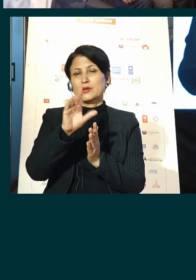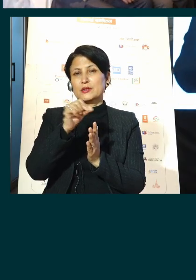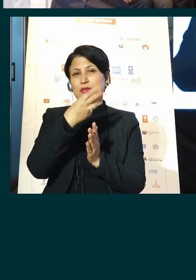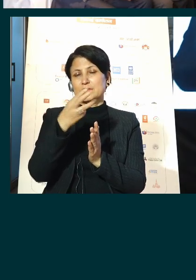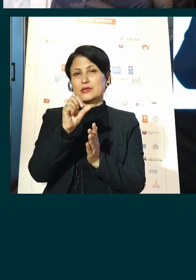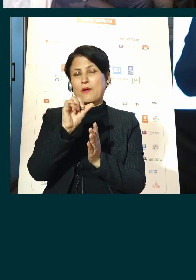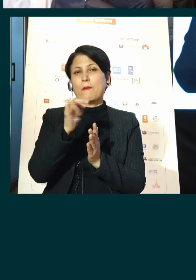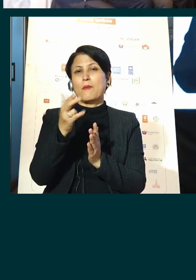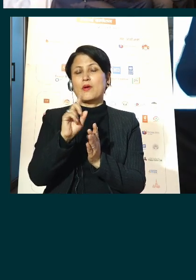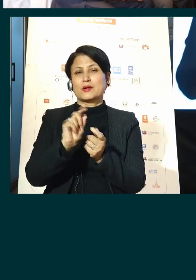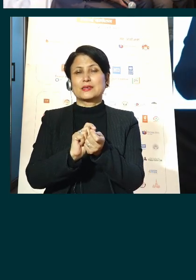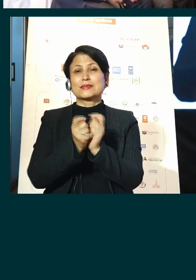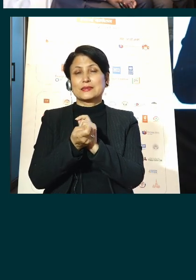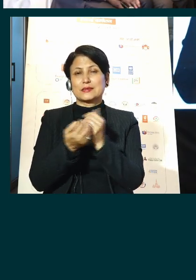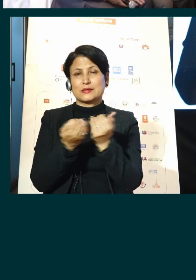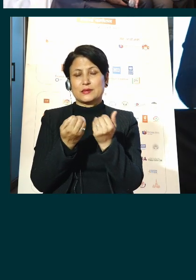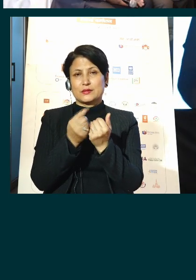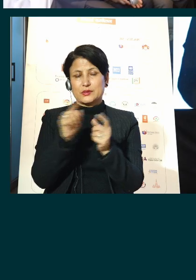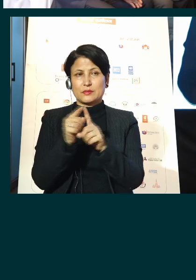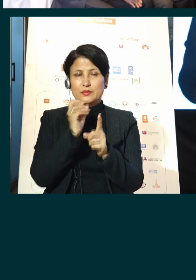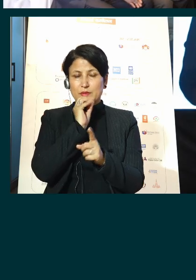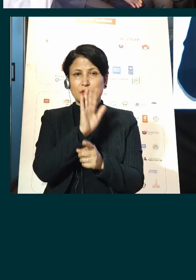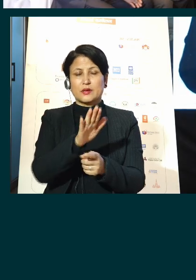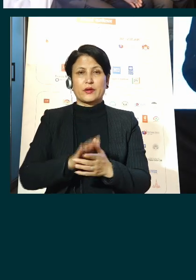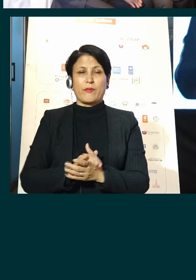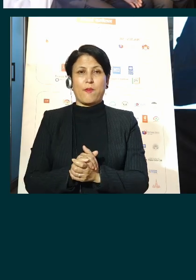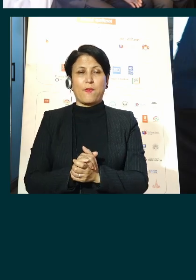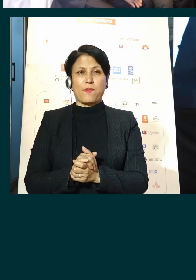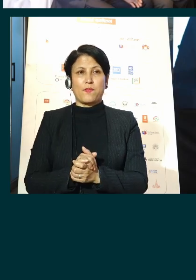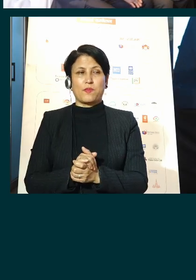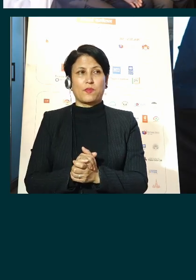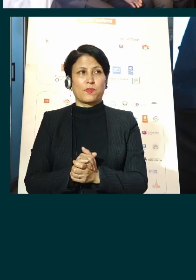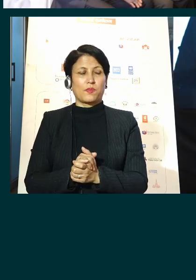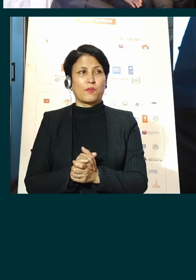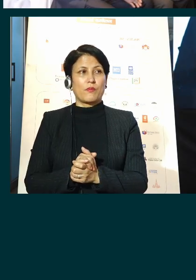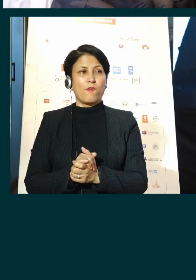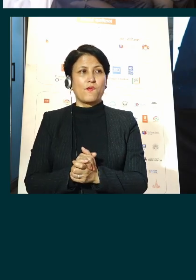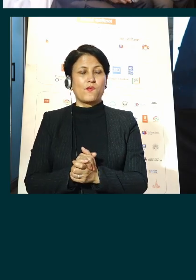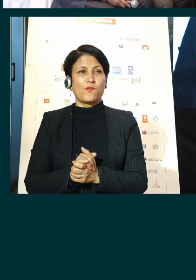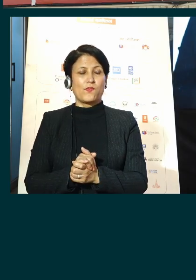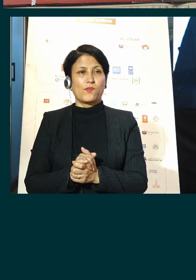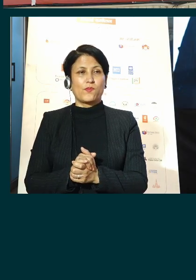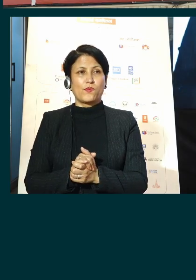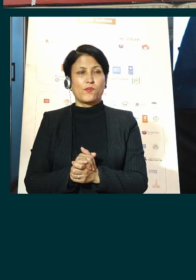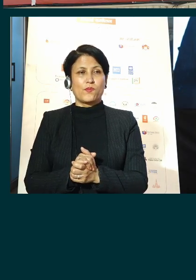we change the narratives and go along with it? Yeah. Yes. Can you hear me? Is